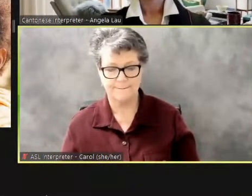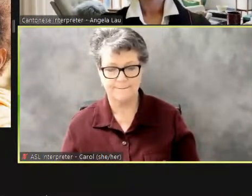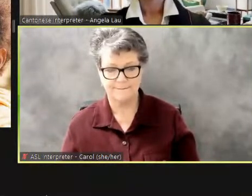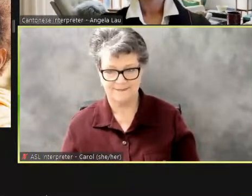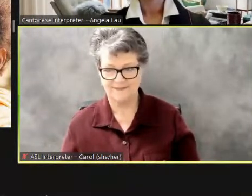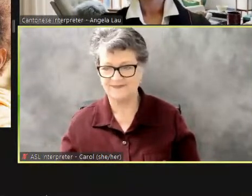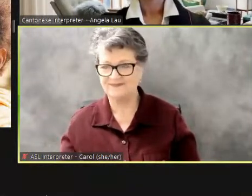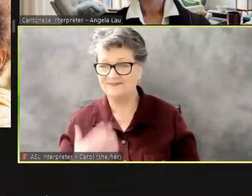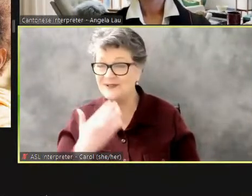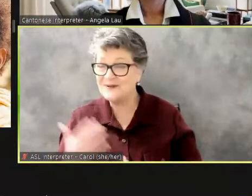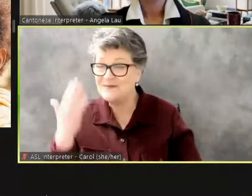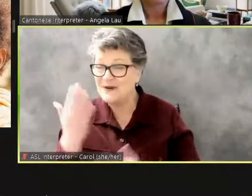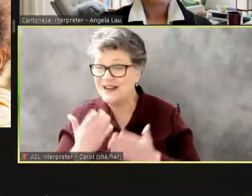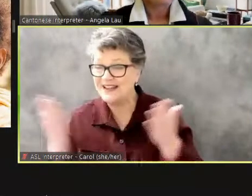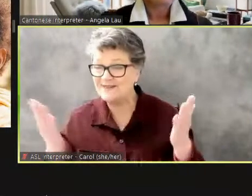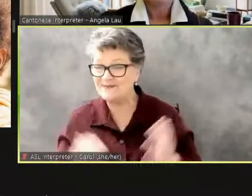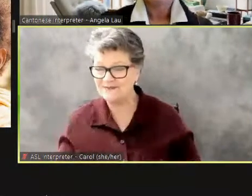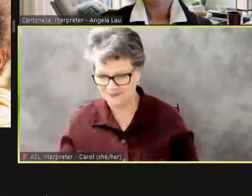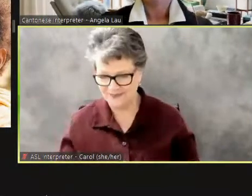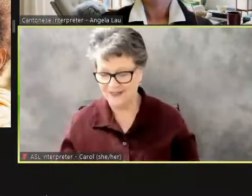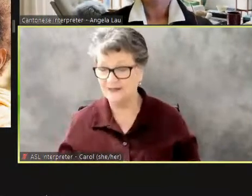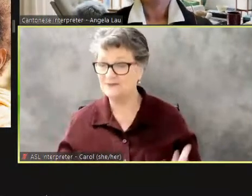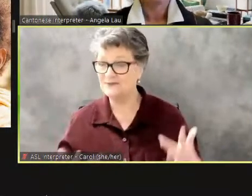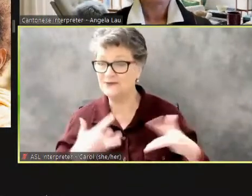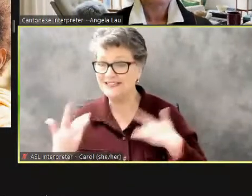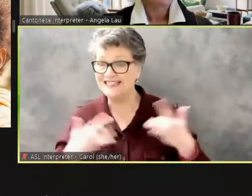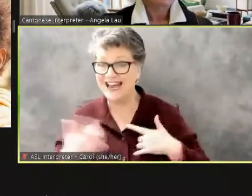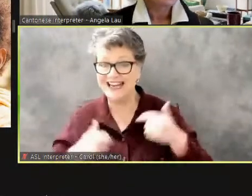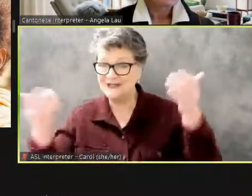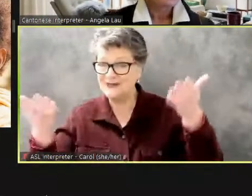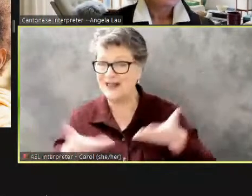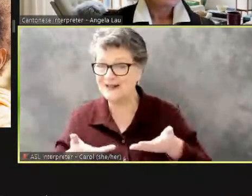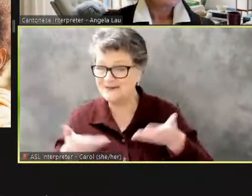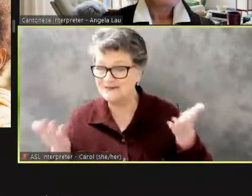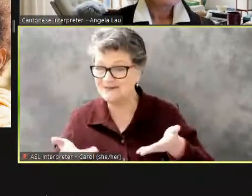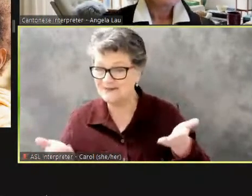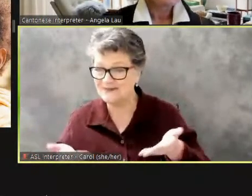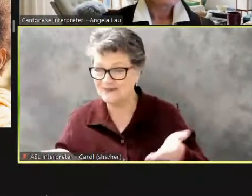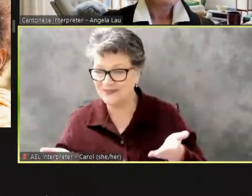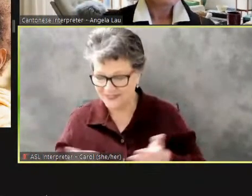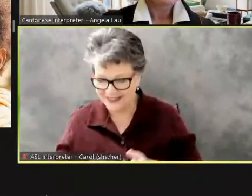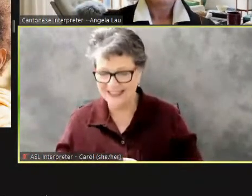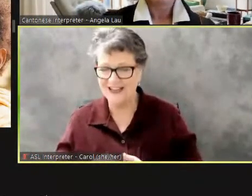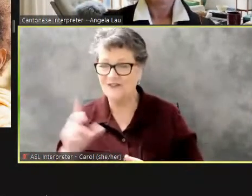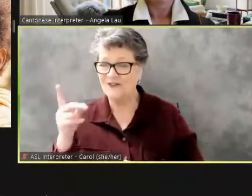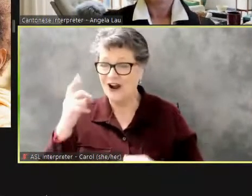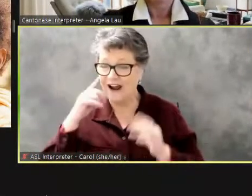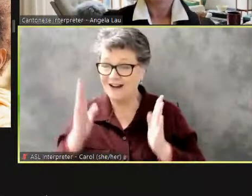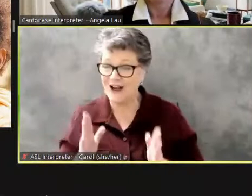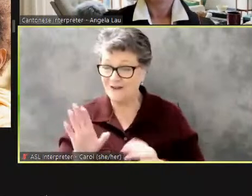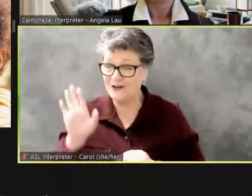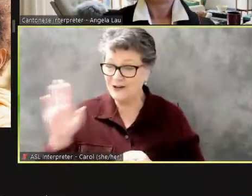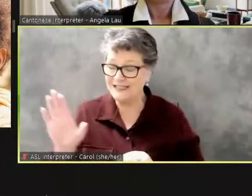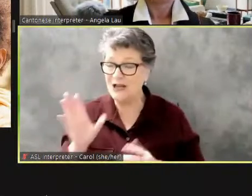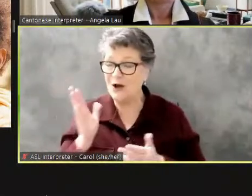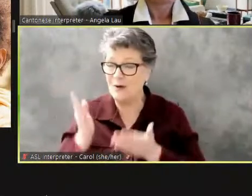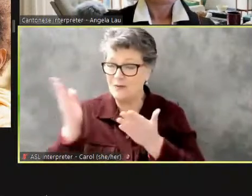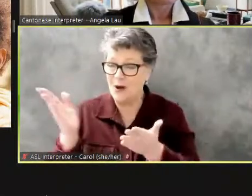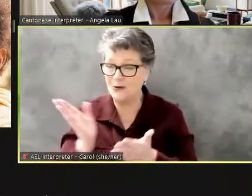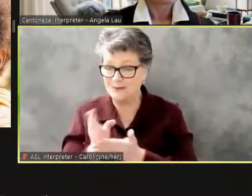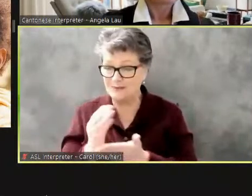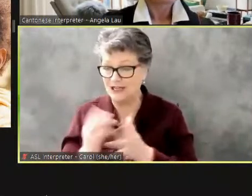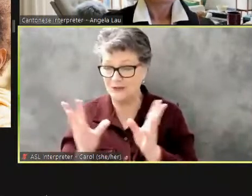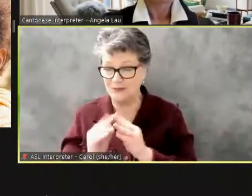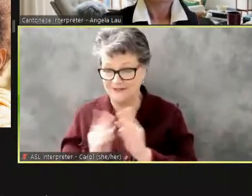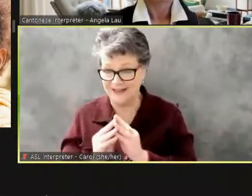Good morning, everyone. We are excited to welcome you here for our Governor's proposed budget briefing